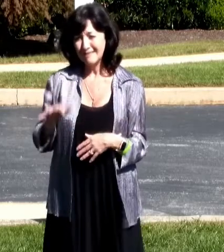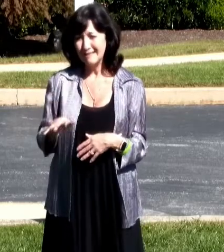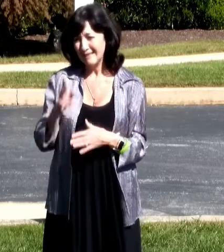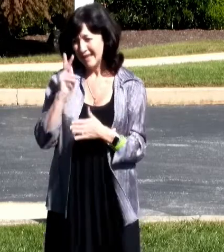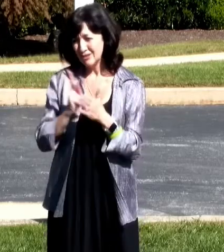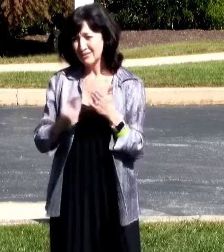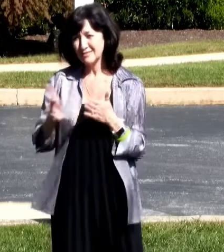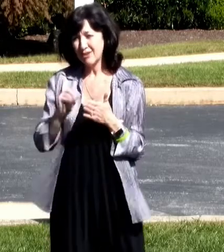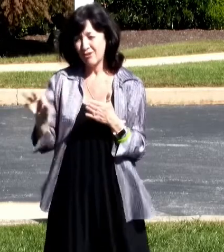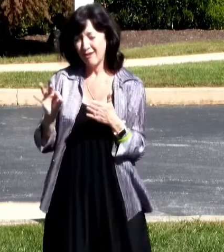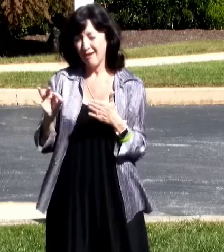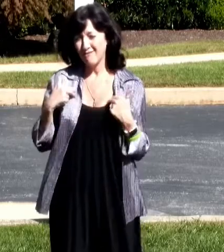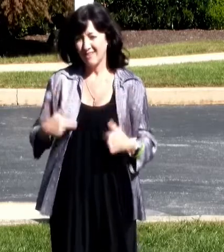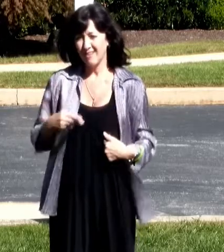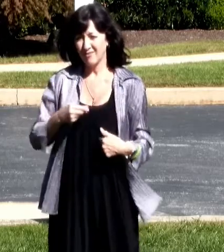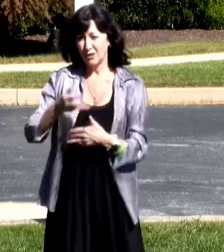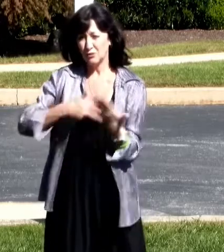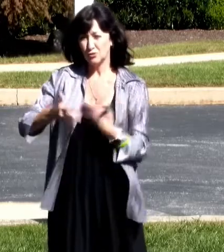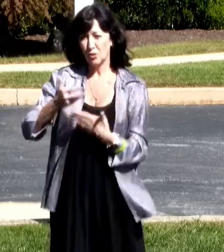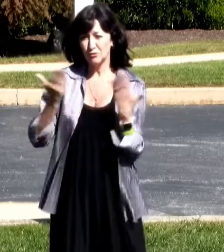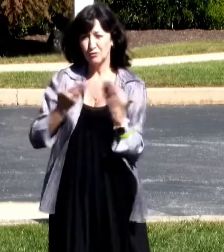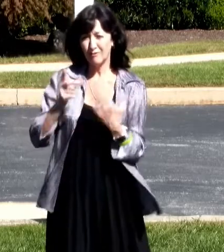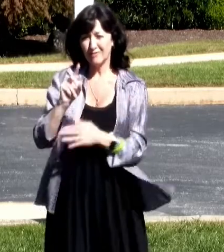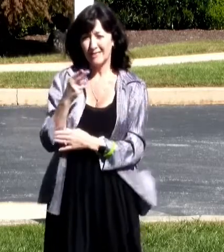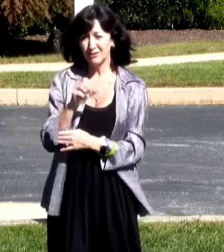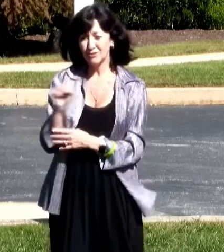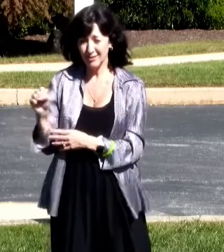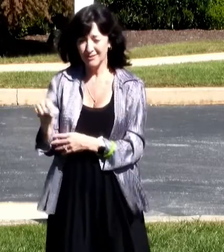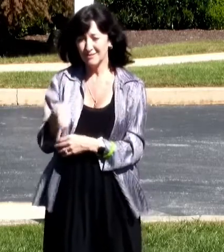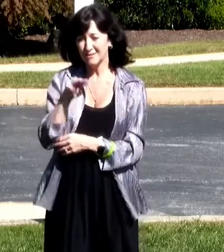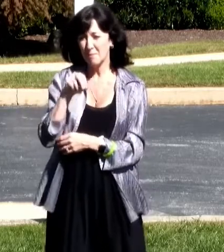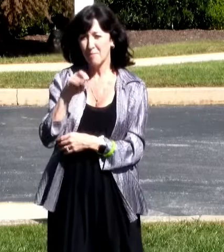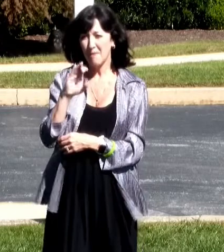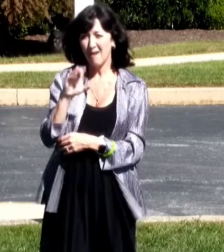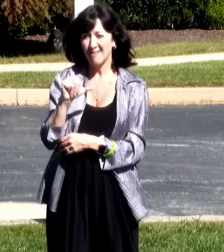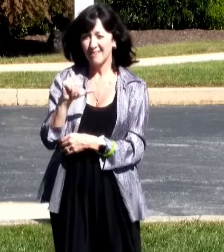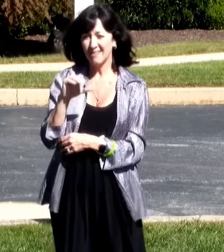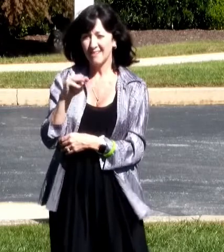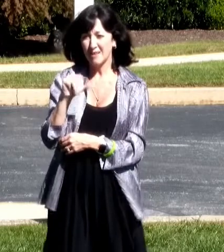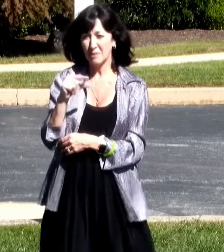leader on this issue, Secretary Molly McGarrick.